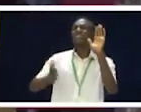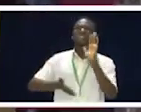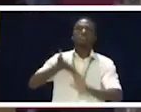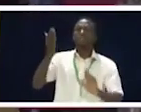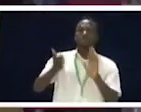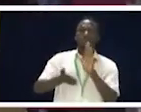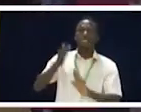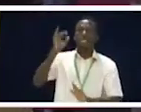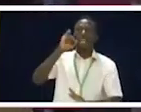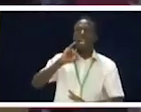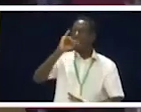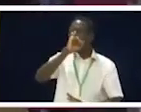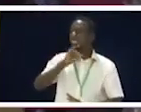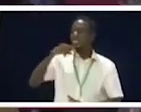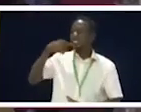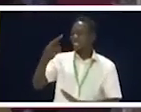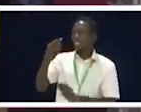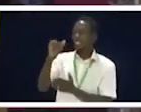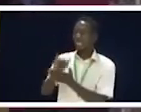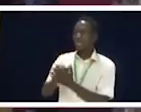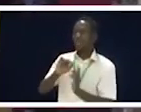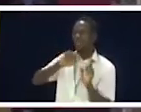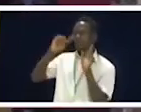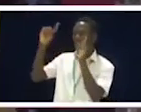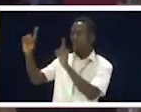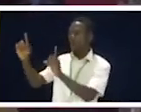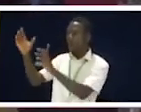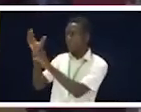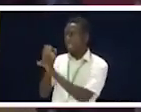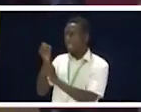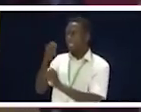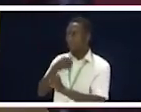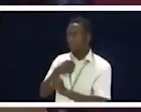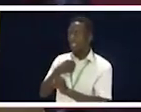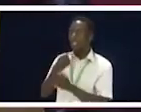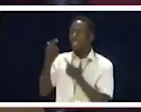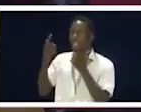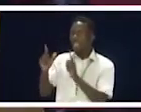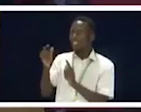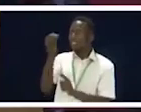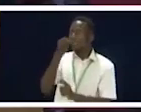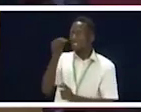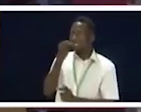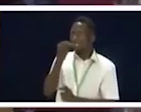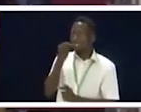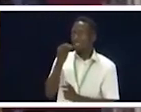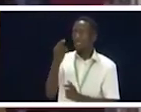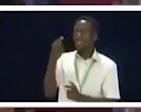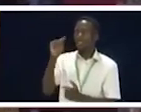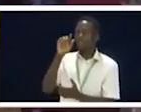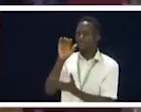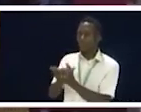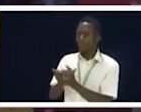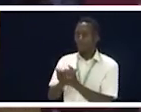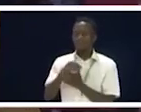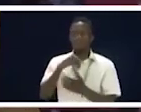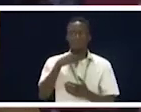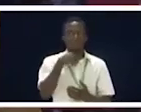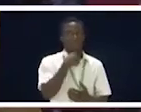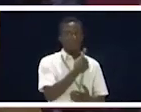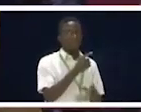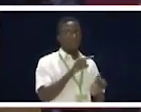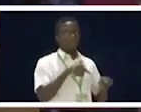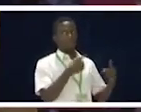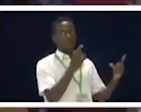Isaac said, go and get me the venison. Let me eat. But the wife told Jacob, go and get